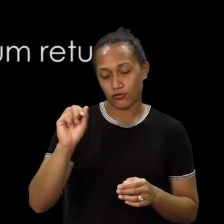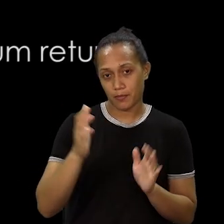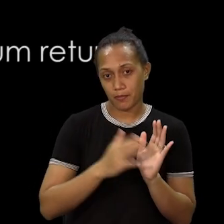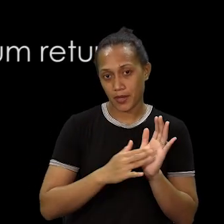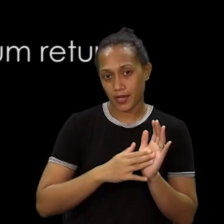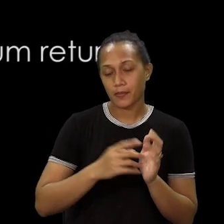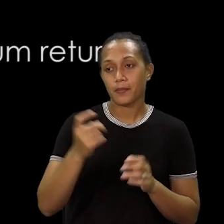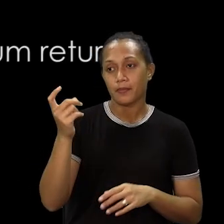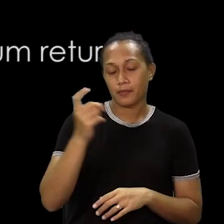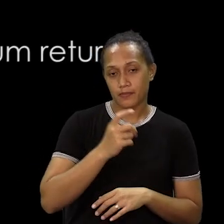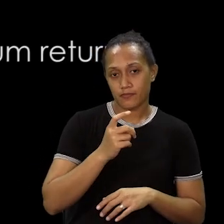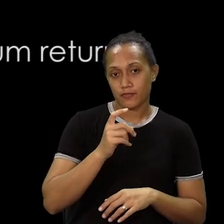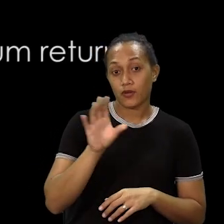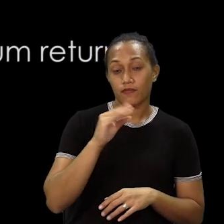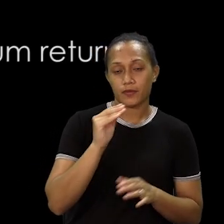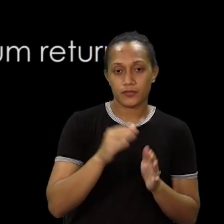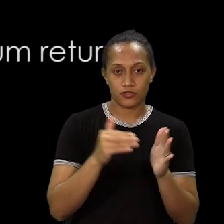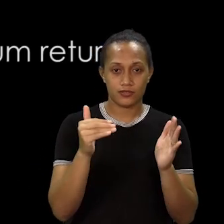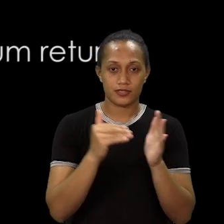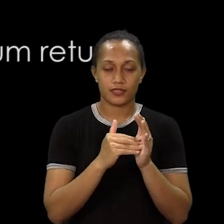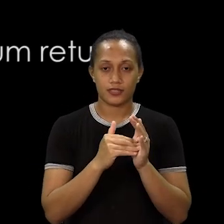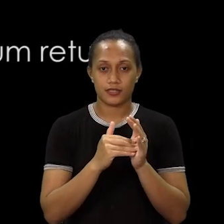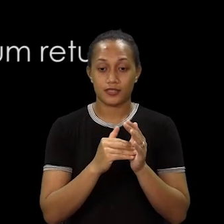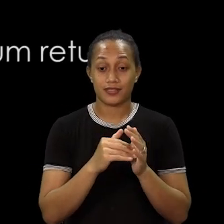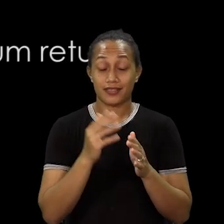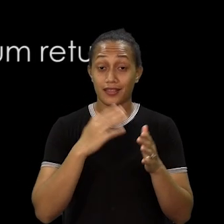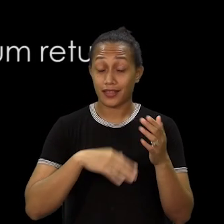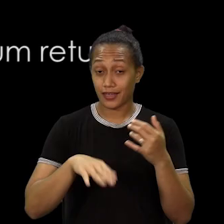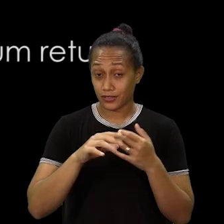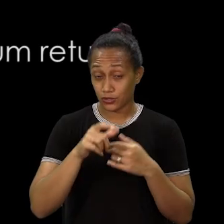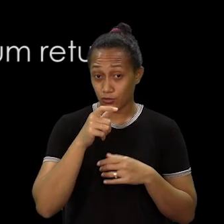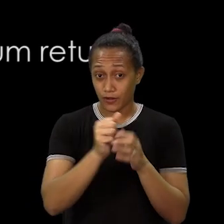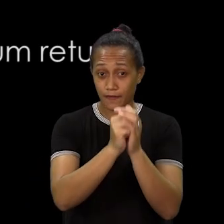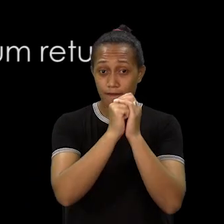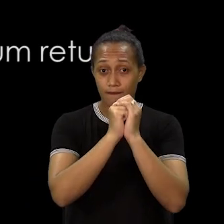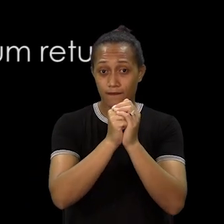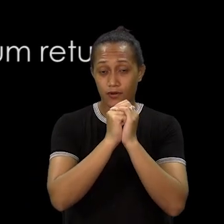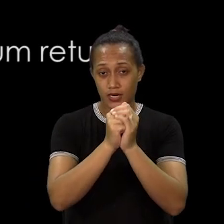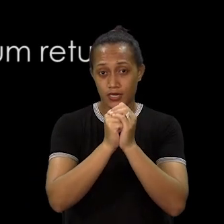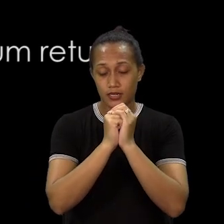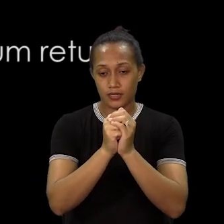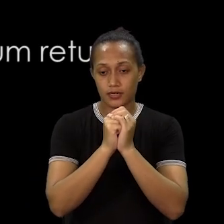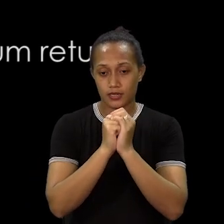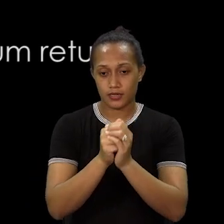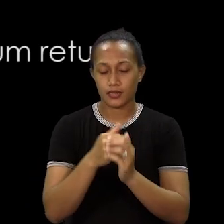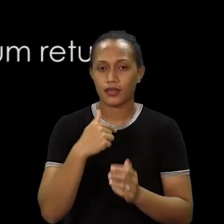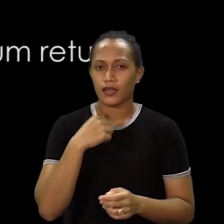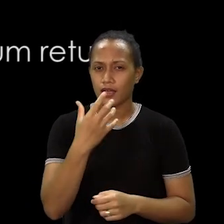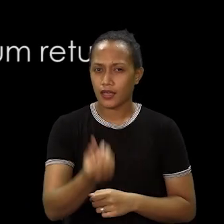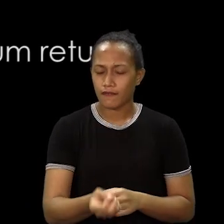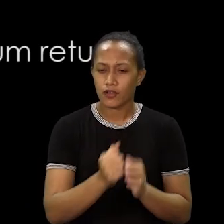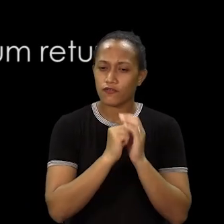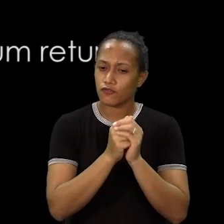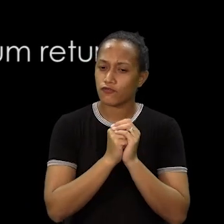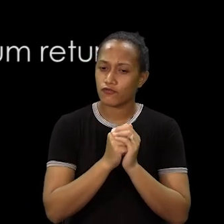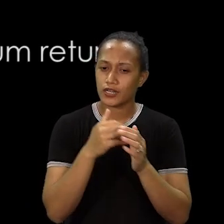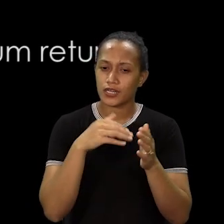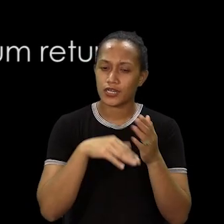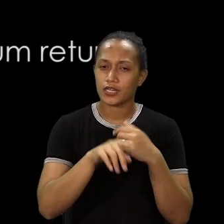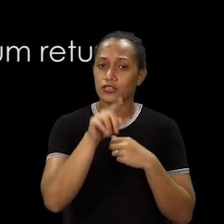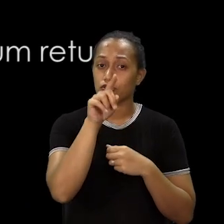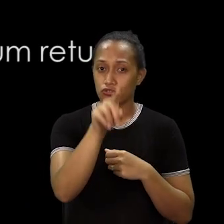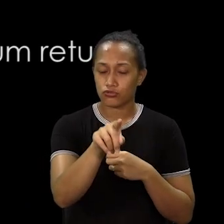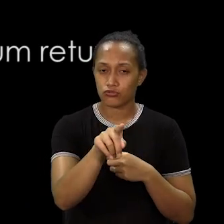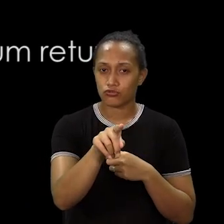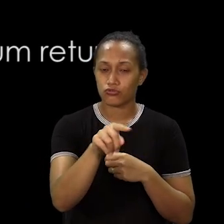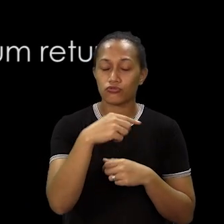She is happy because her mom returns from New Zealand. And the last word is the word friend. I